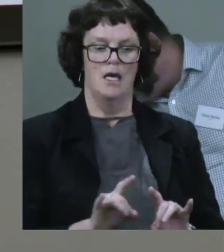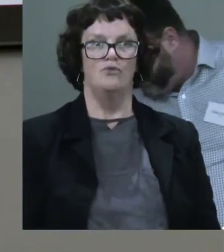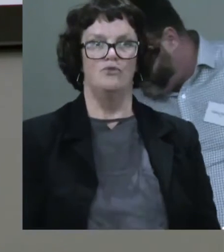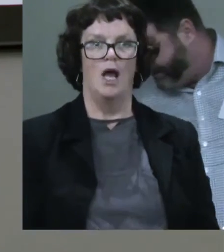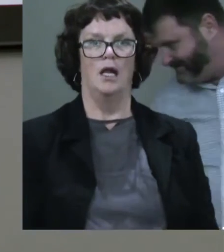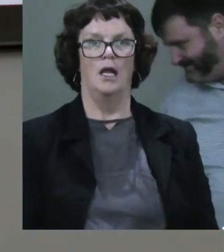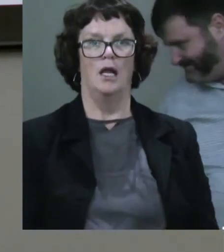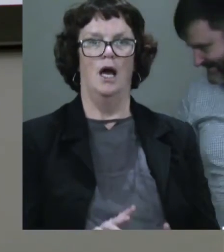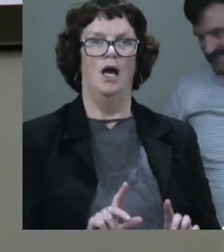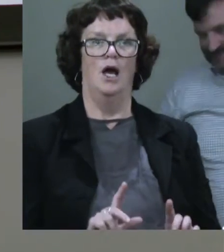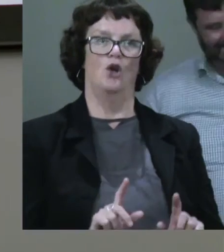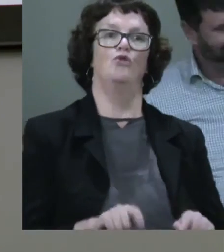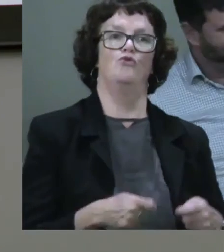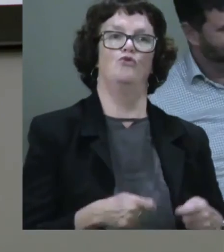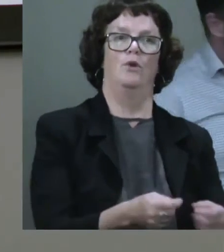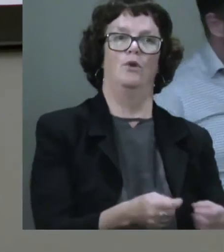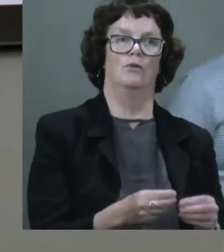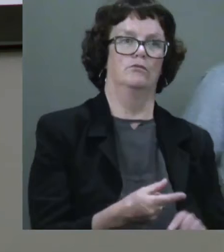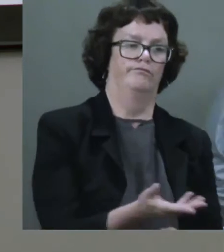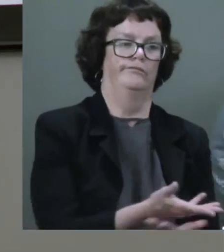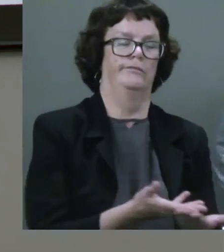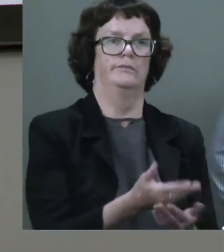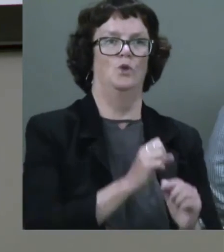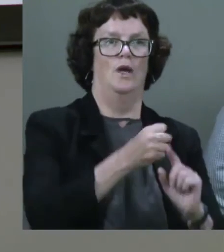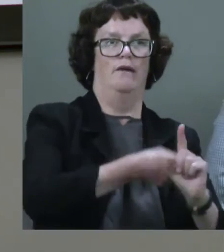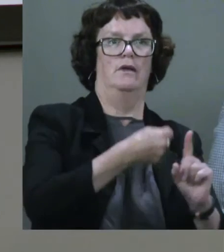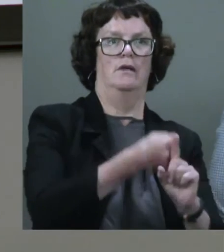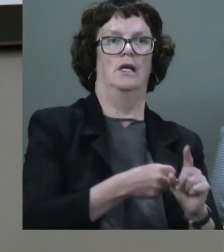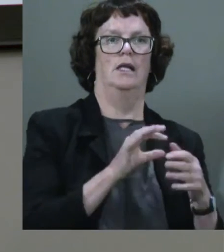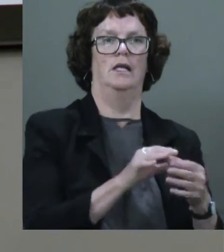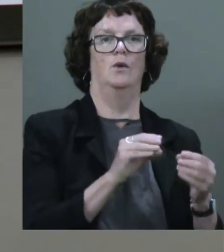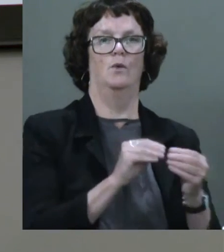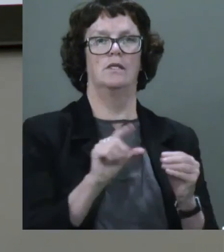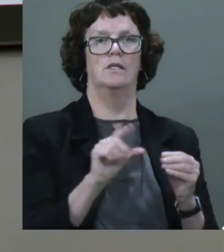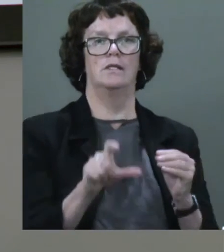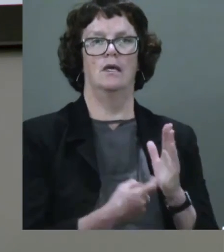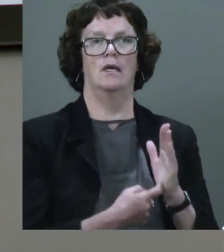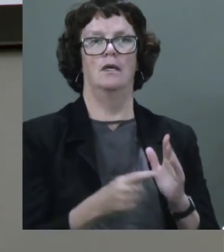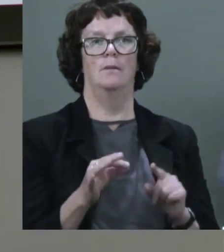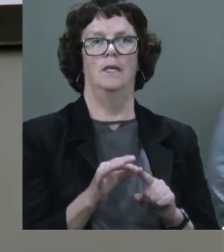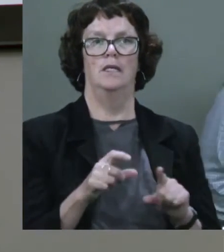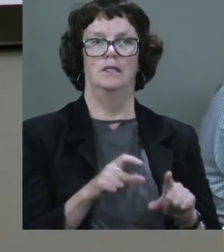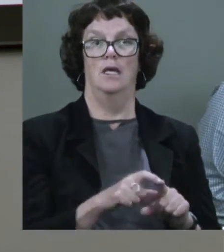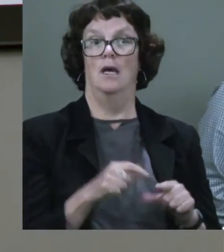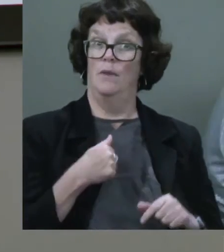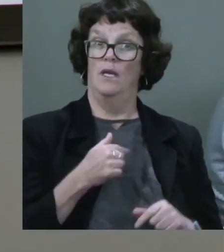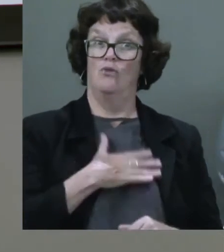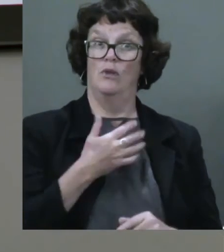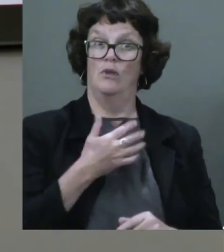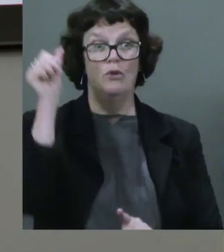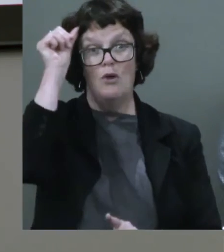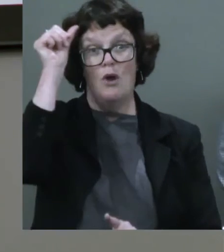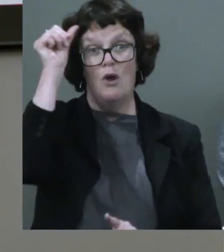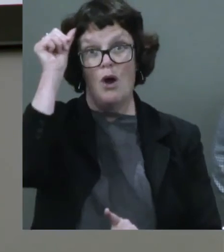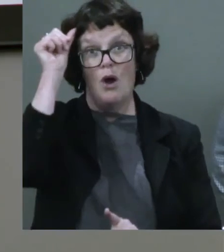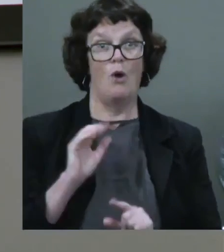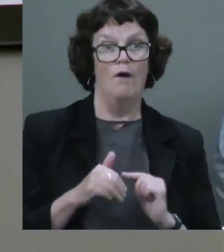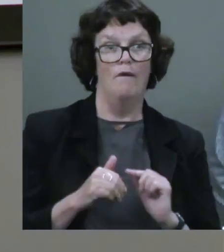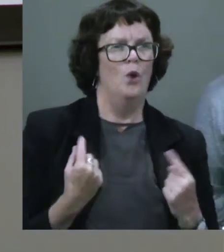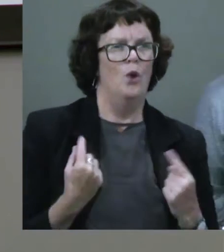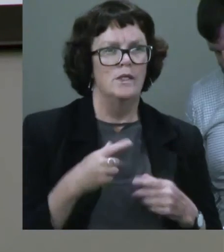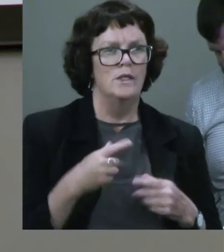quite a bit to the advocacy around the CRPD. And I'm interested if you know much about the key players in